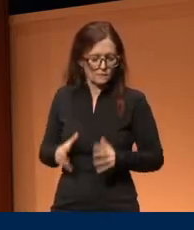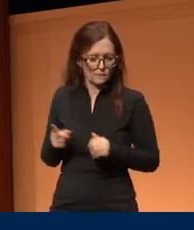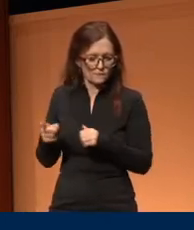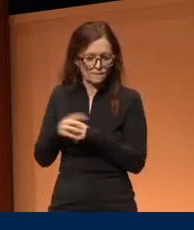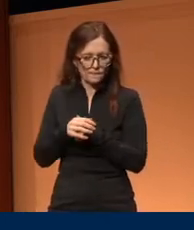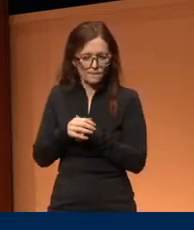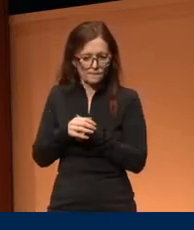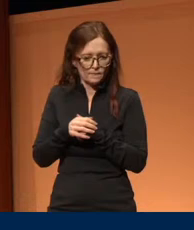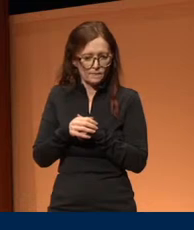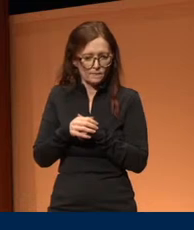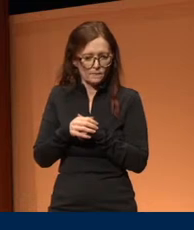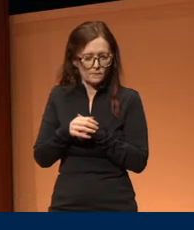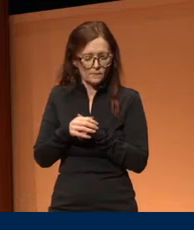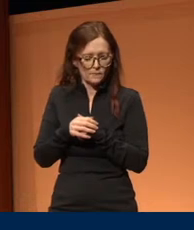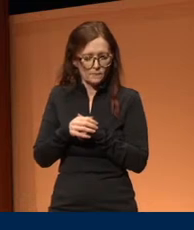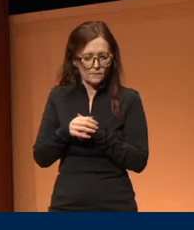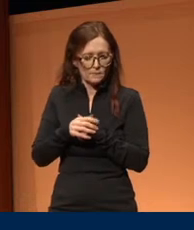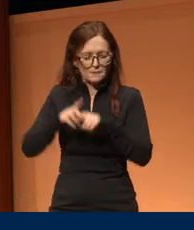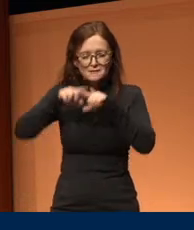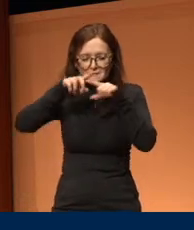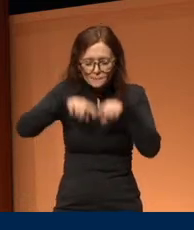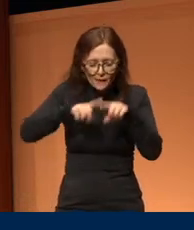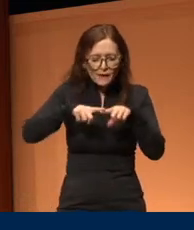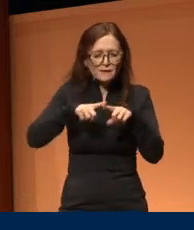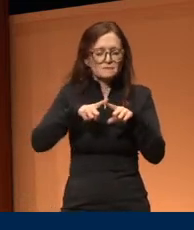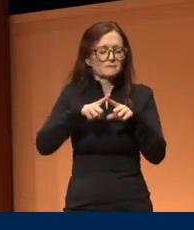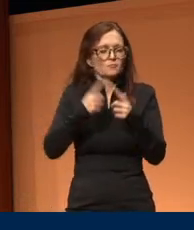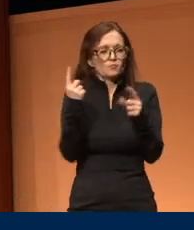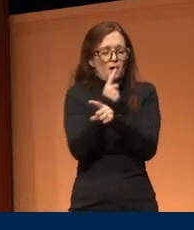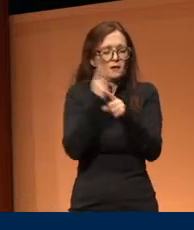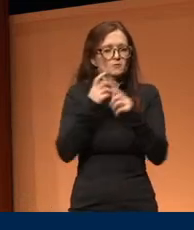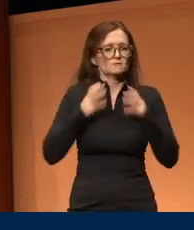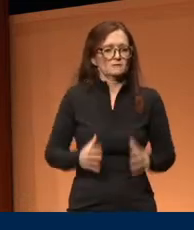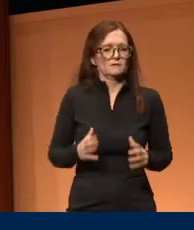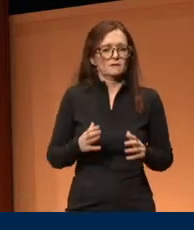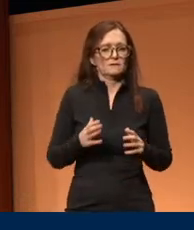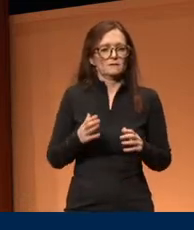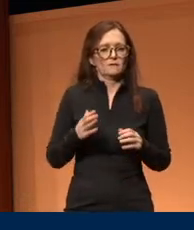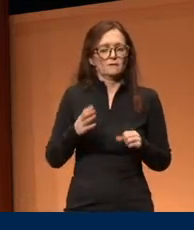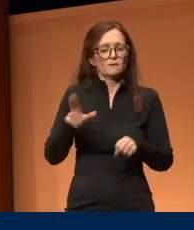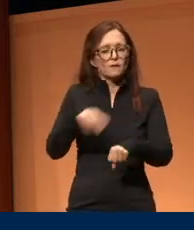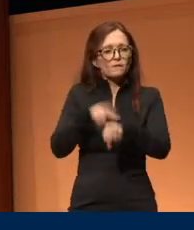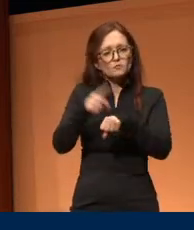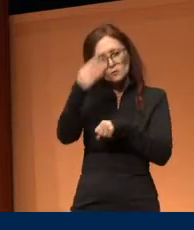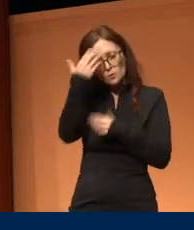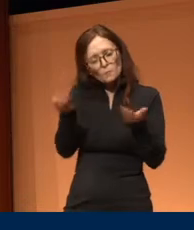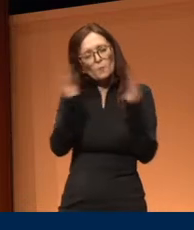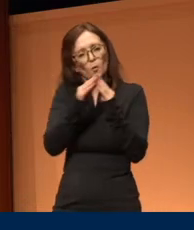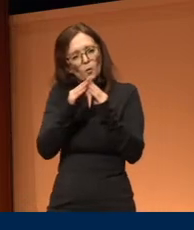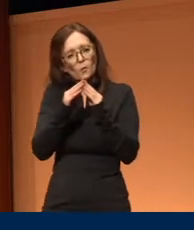citizens. But it depends on what you mean by ordinary citizens. Of course, they'll know more. Of